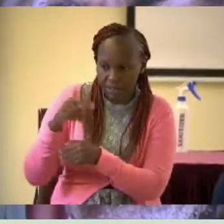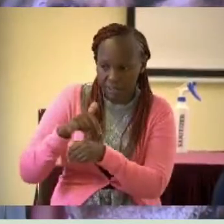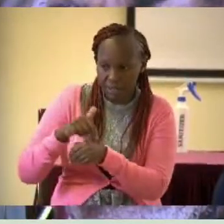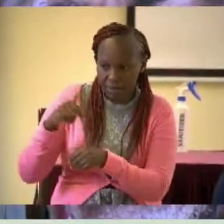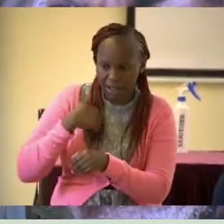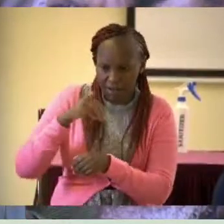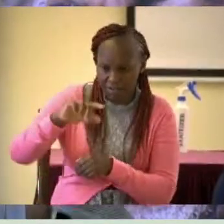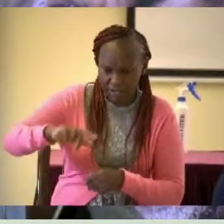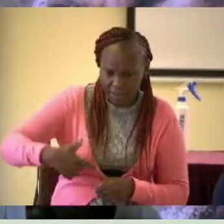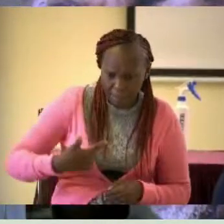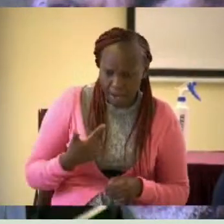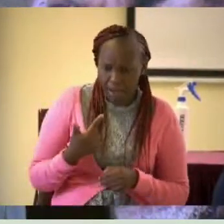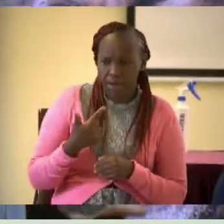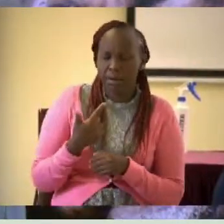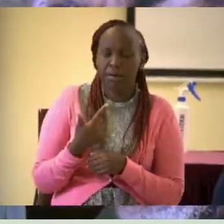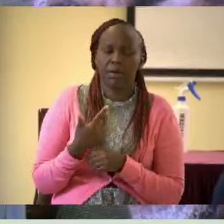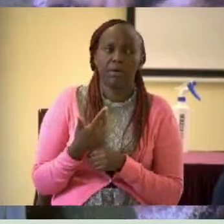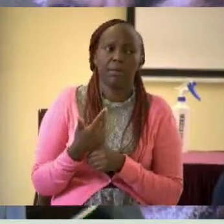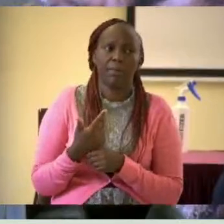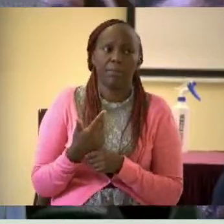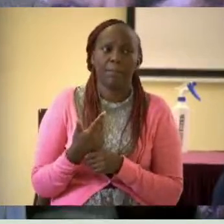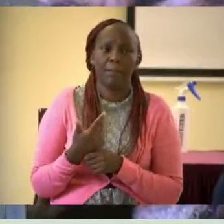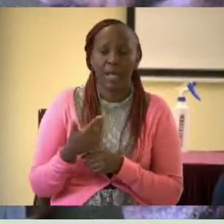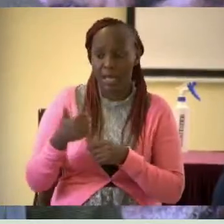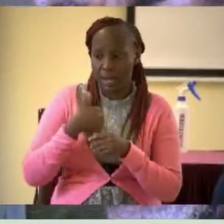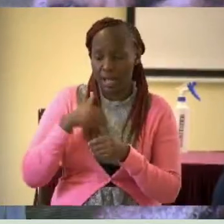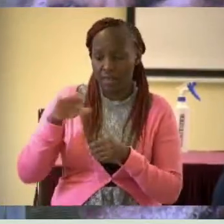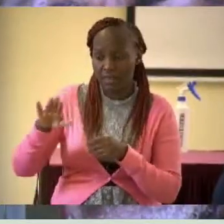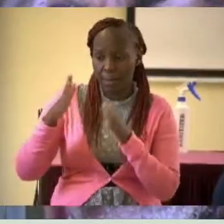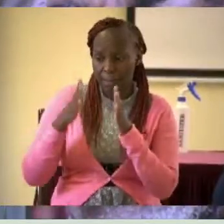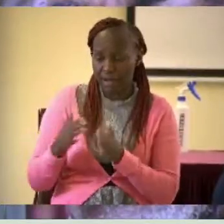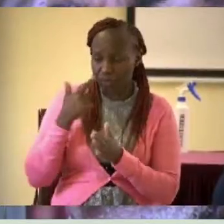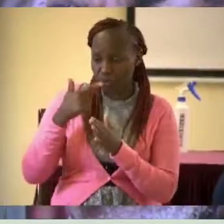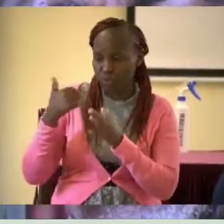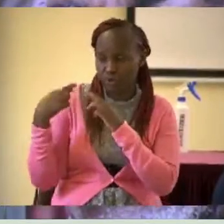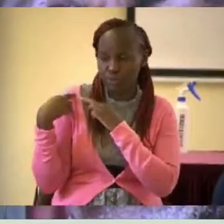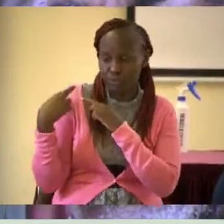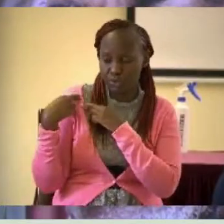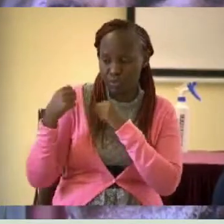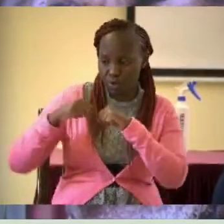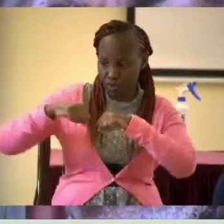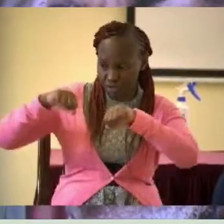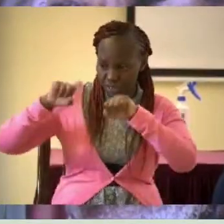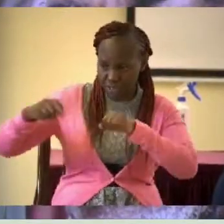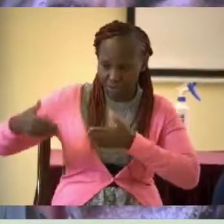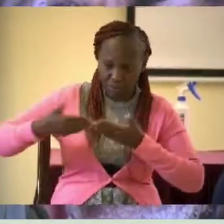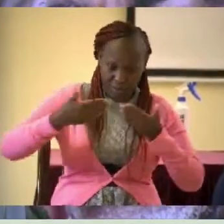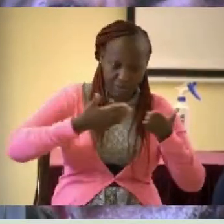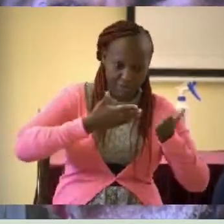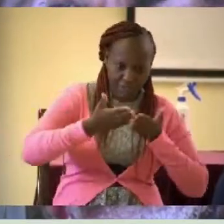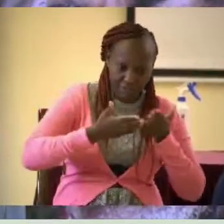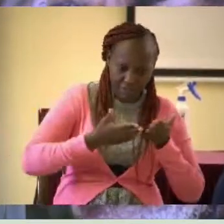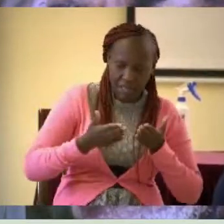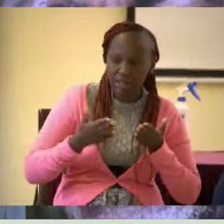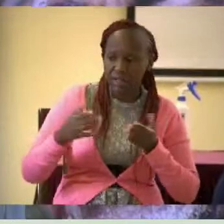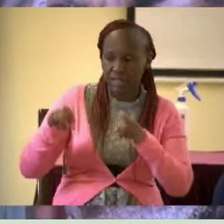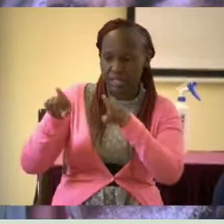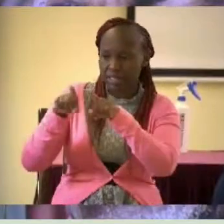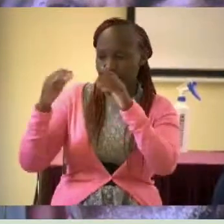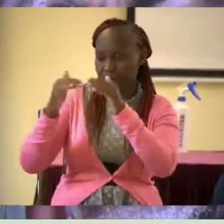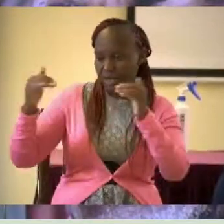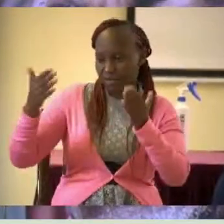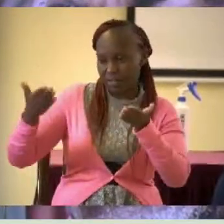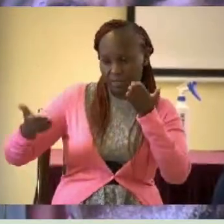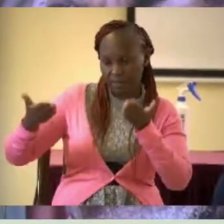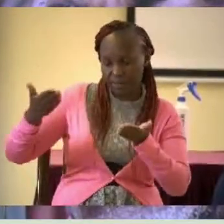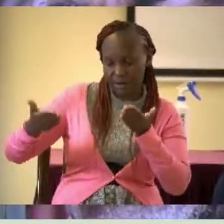demands and get this duty bearer to be accountable, then they are at the same level,